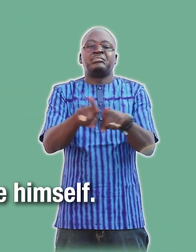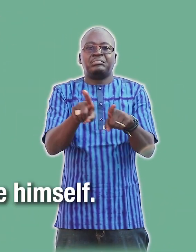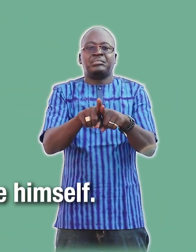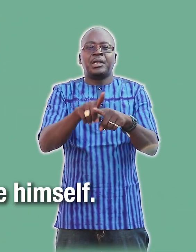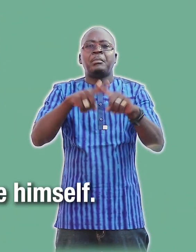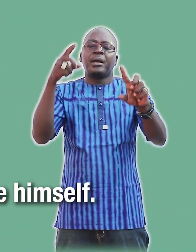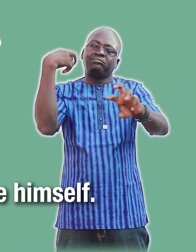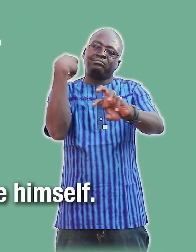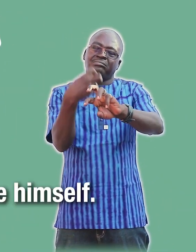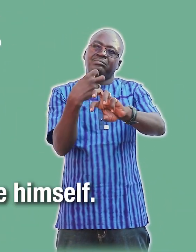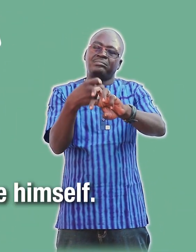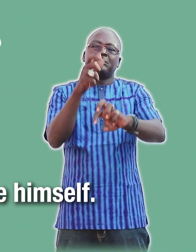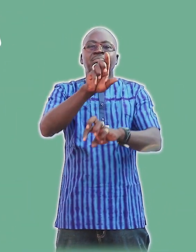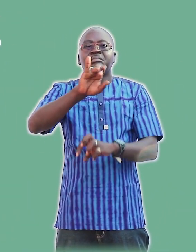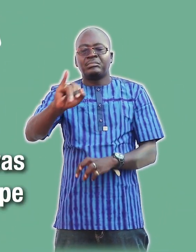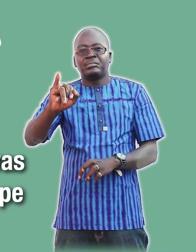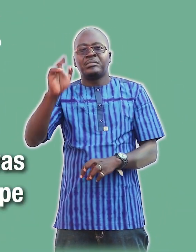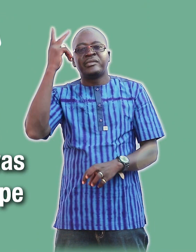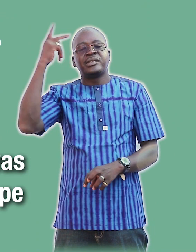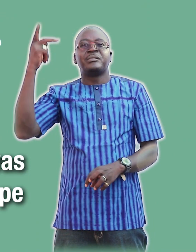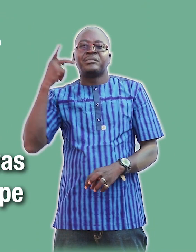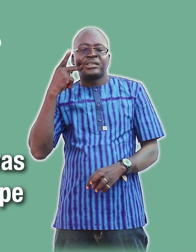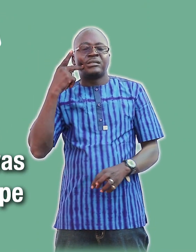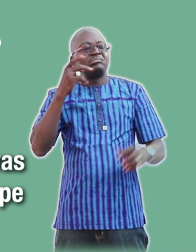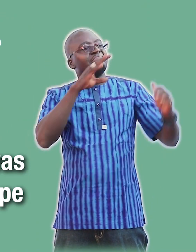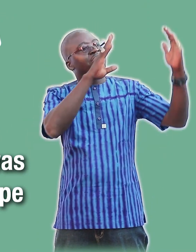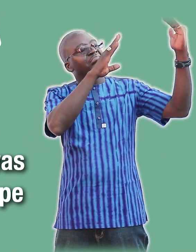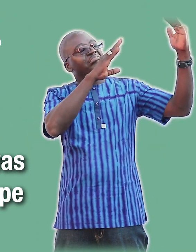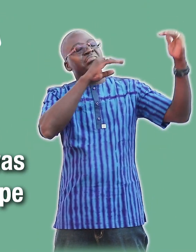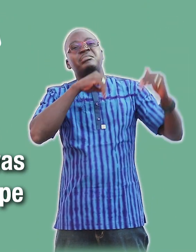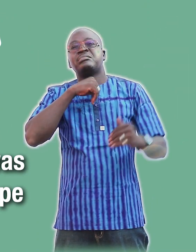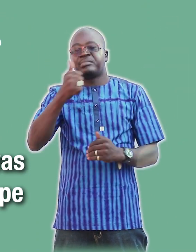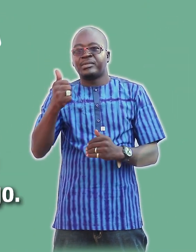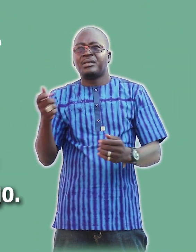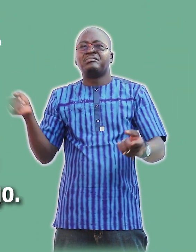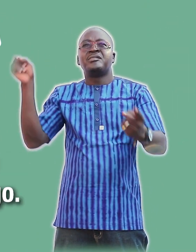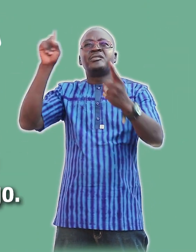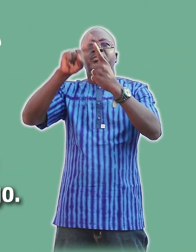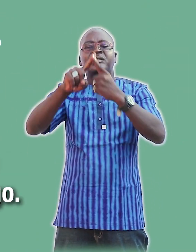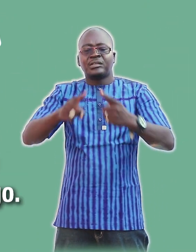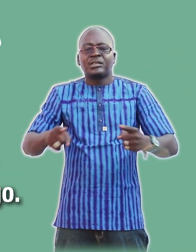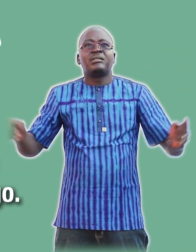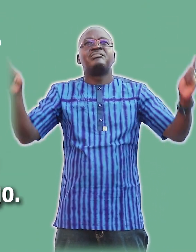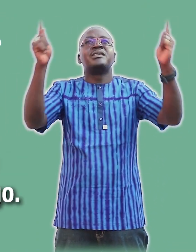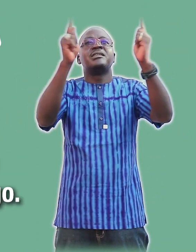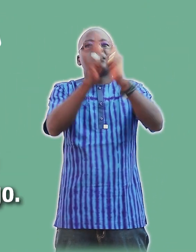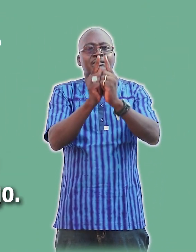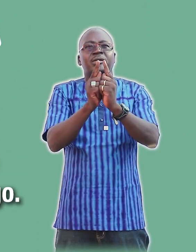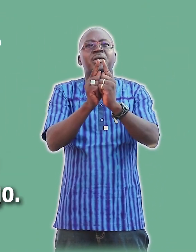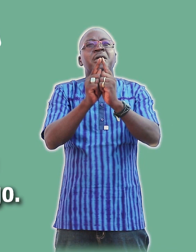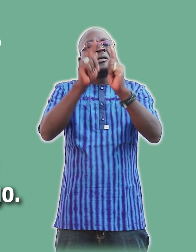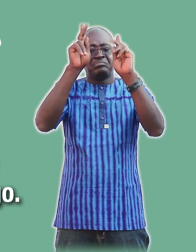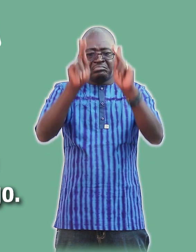Siju was also obliged to isolate himself. But the hard part for him was that his parents had lost hope until he came across an agent of